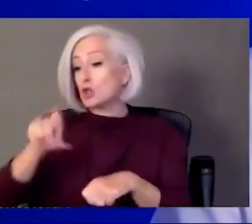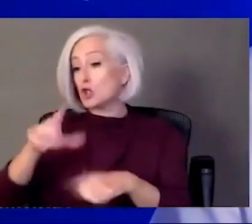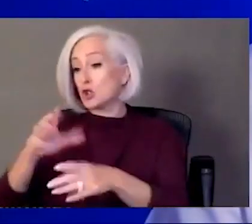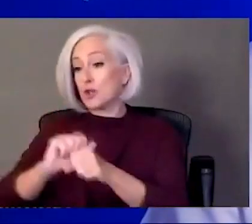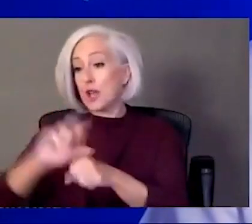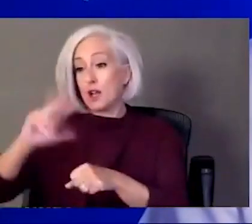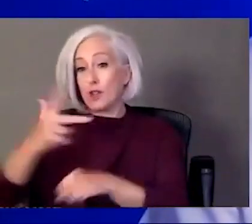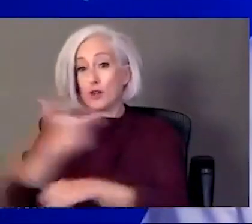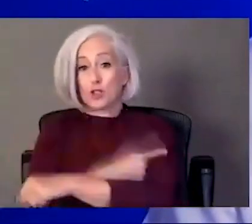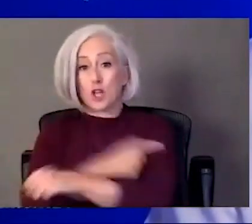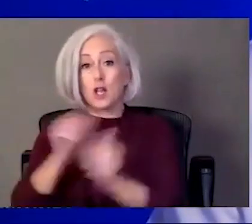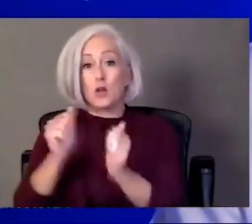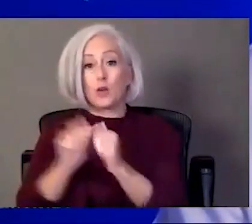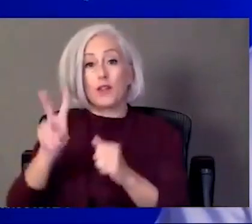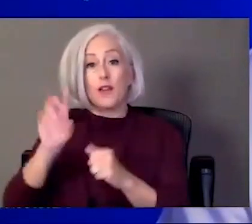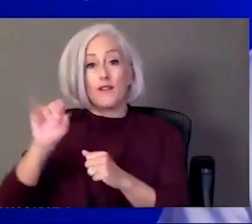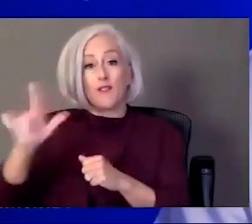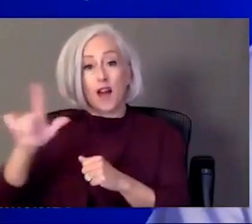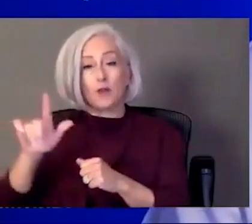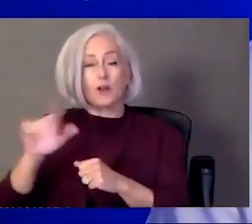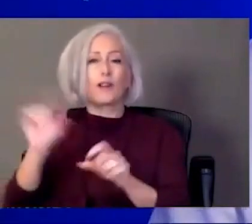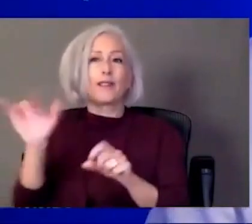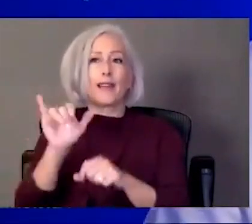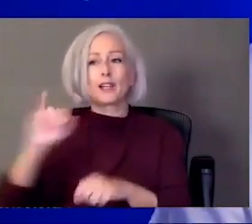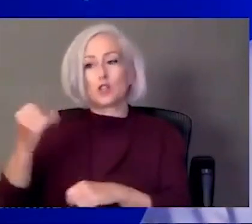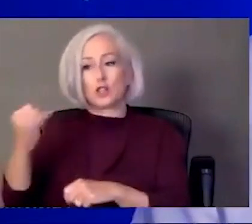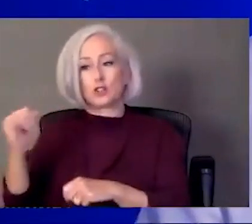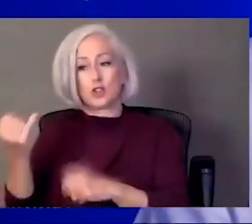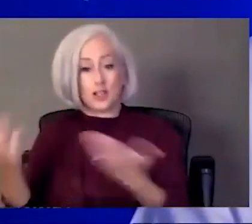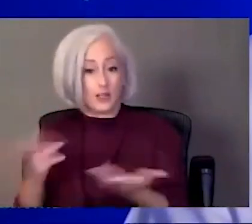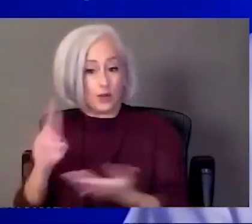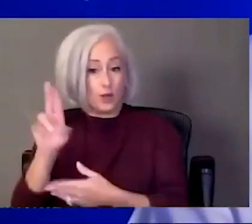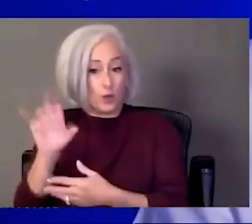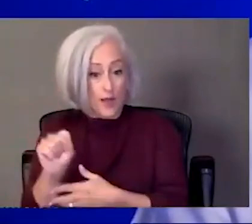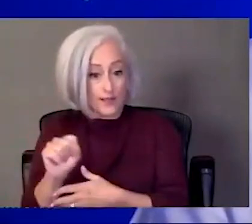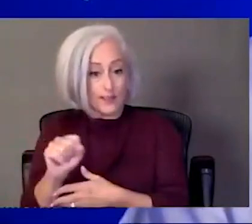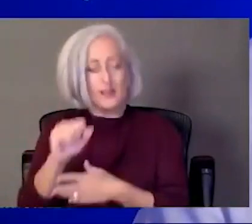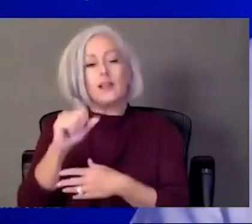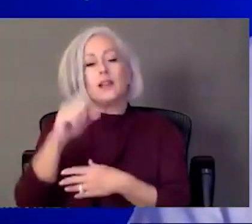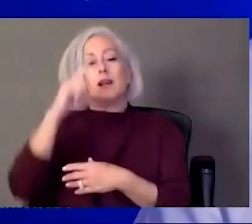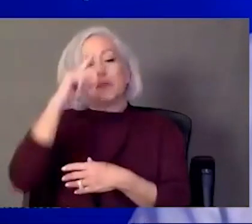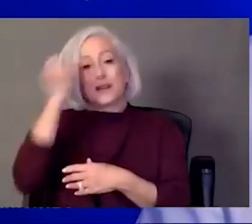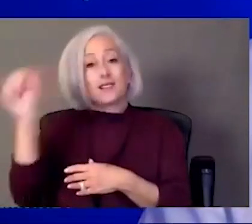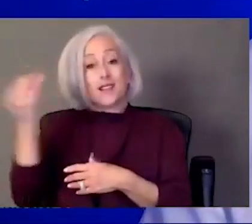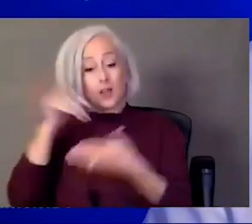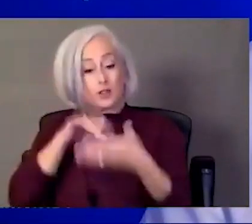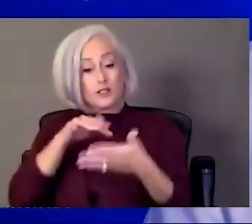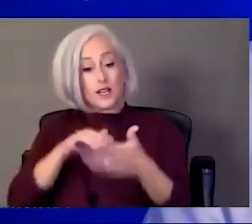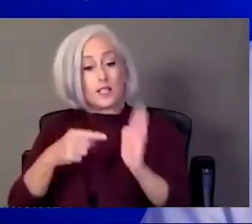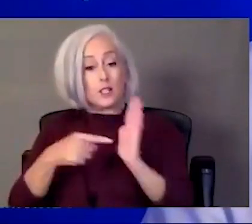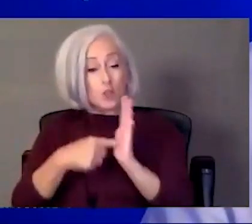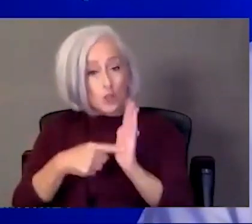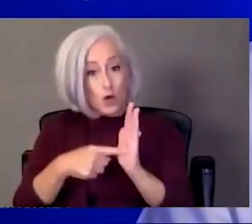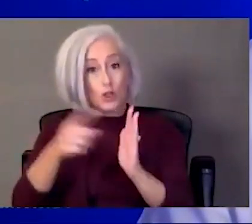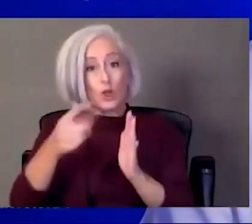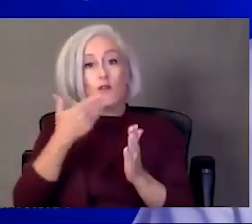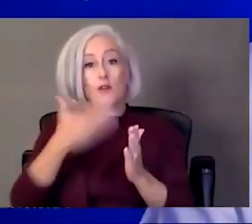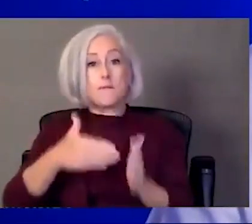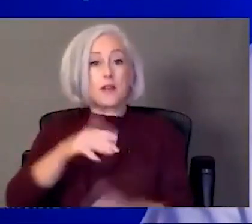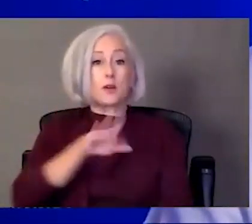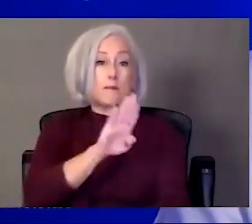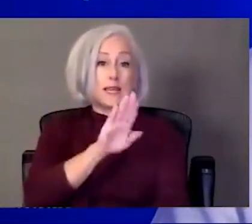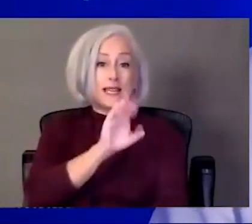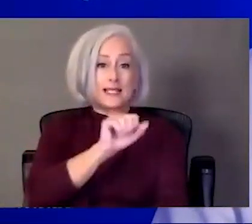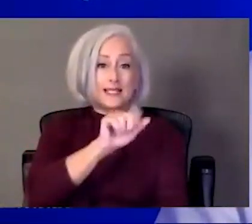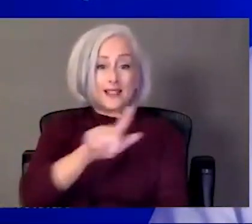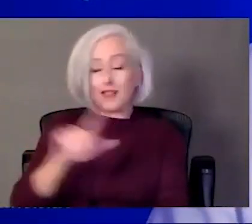that is Johnson & Johnson that we have available in the United States, because some early studies do show that maybe you have a better B cell and T cell response if you're using